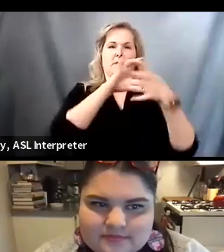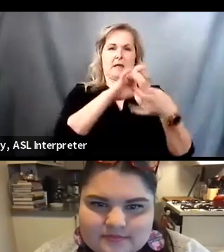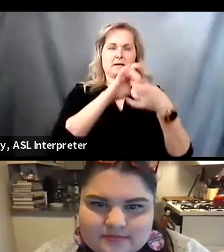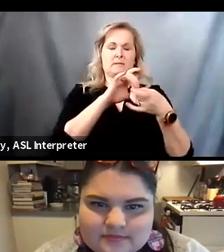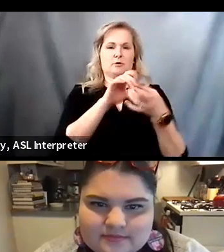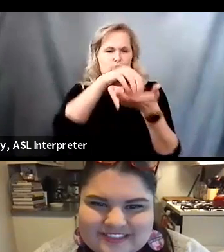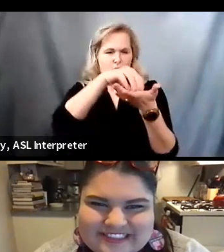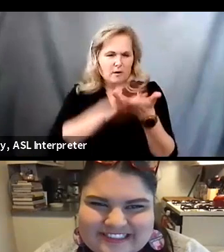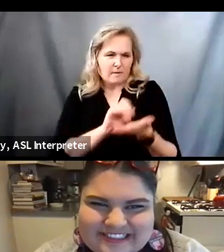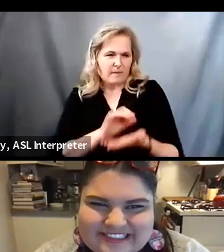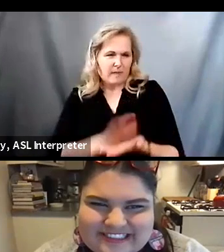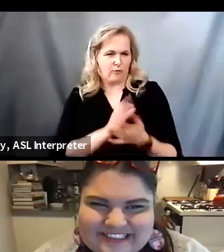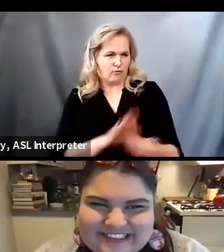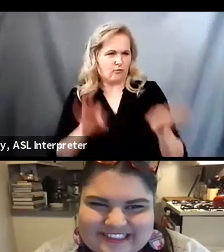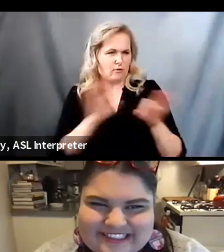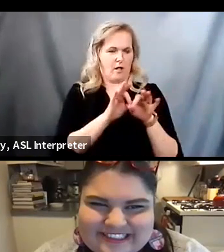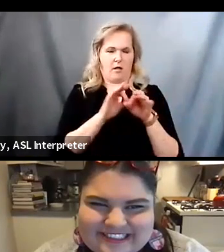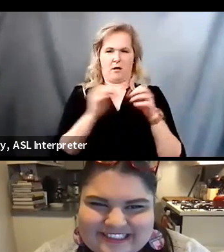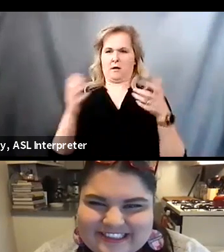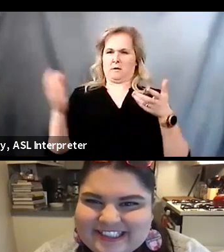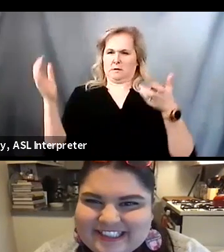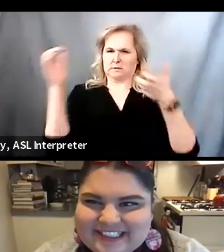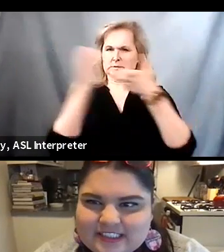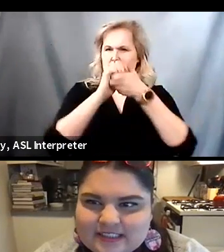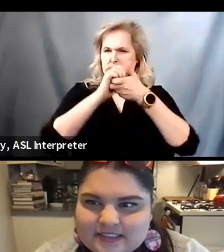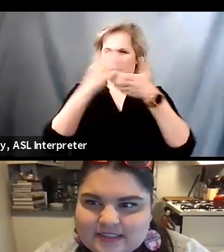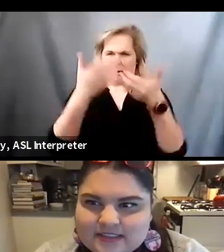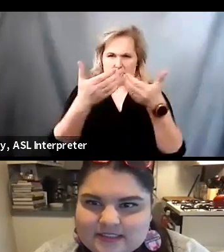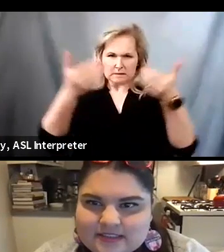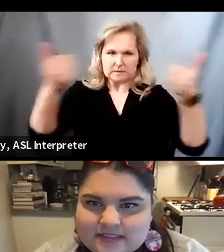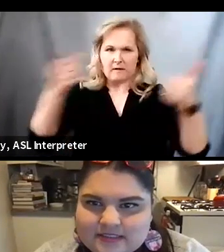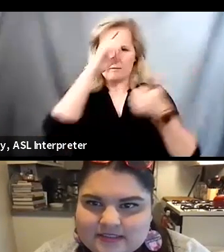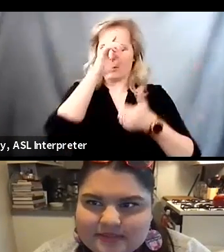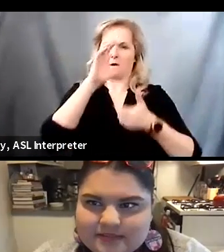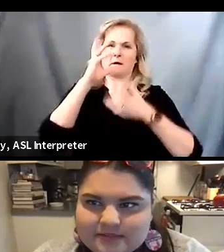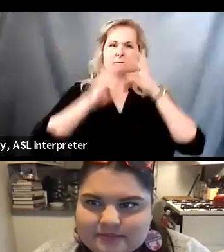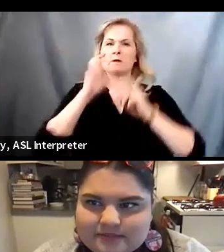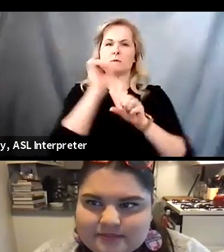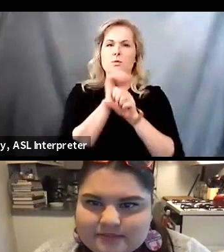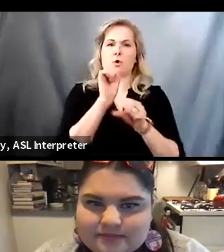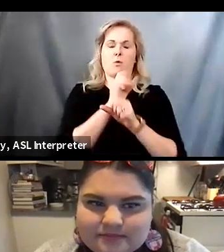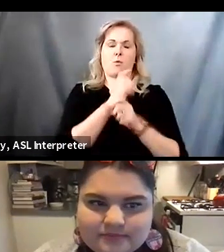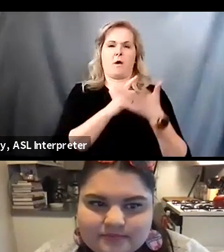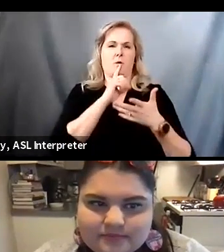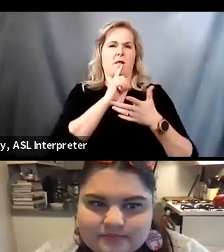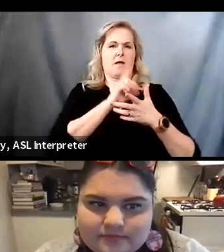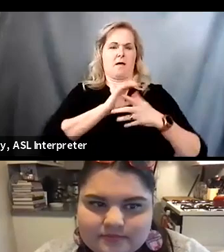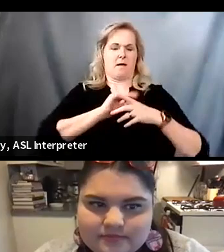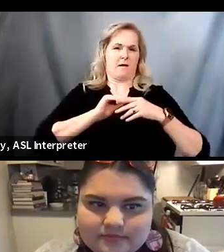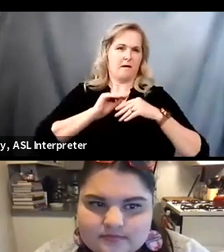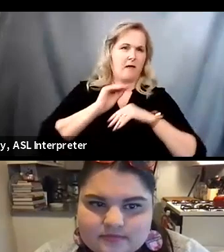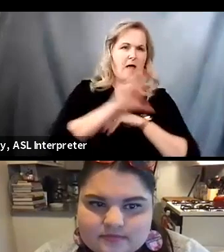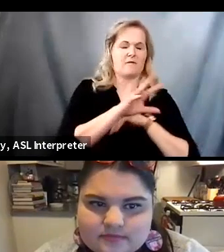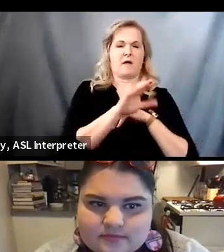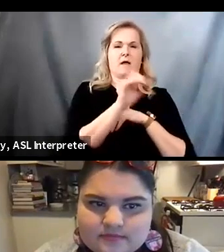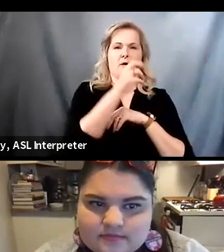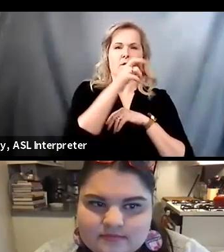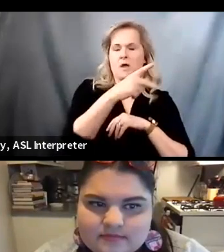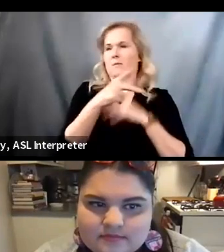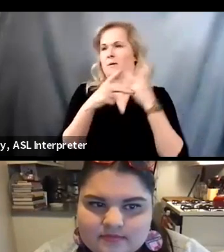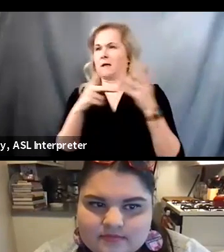critical convergences and divergences in our experiences and work. We're amplifying Crip and Indigenous aesthetics,